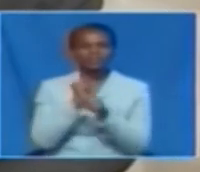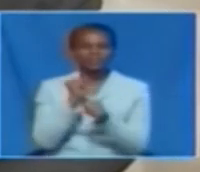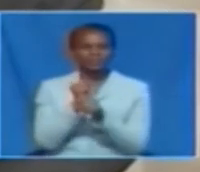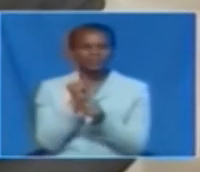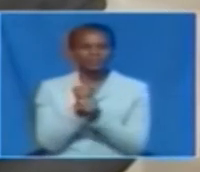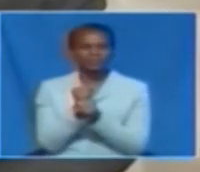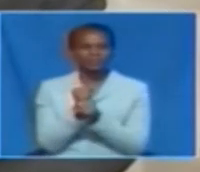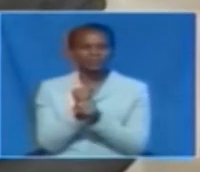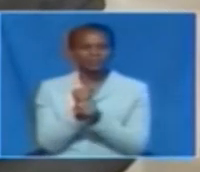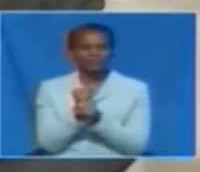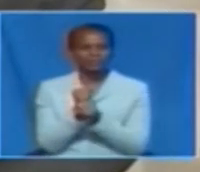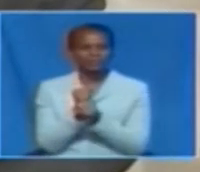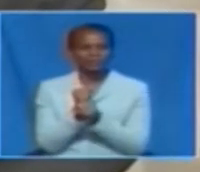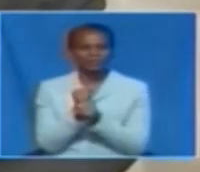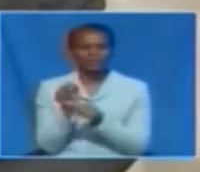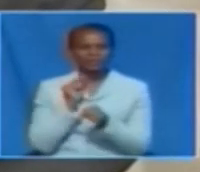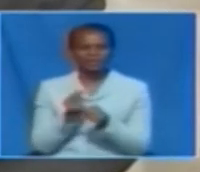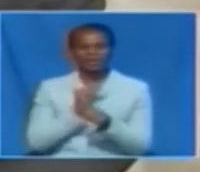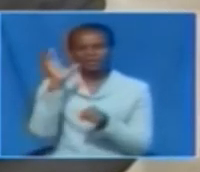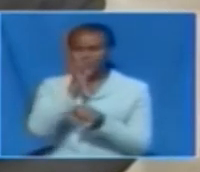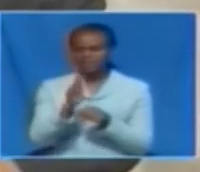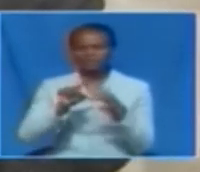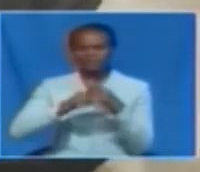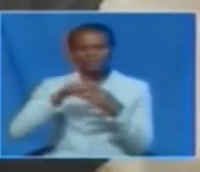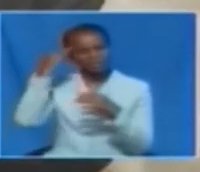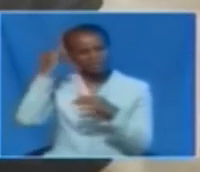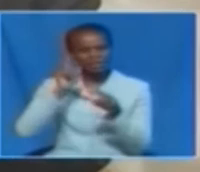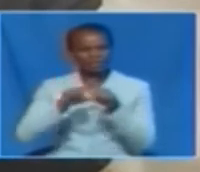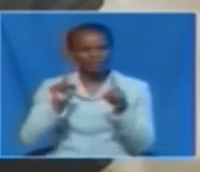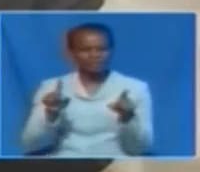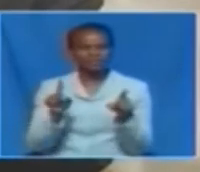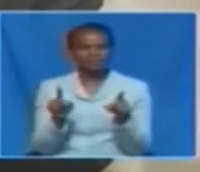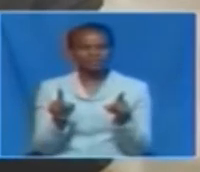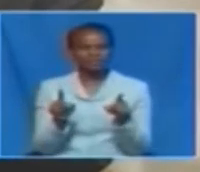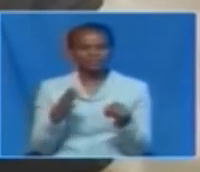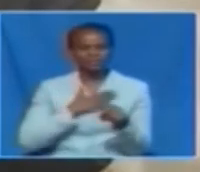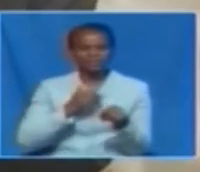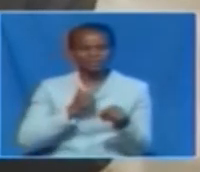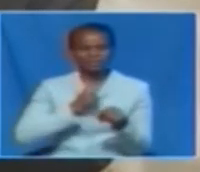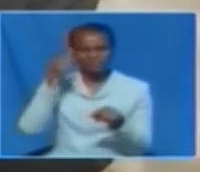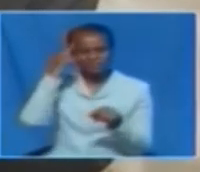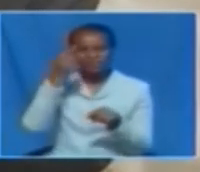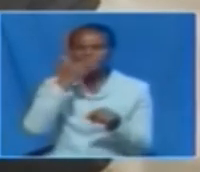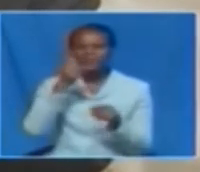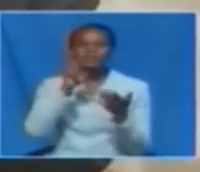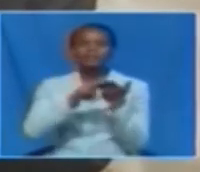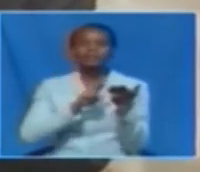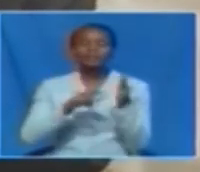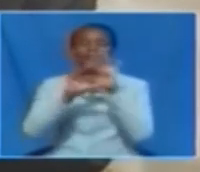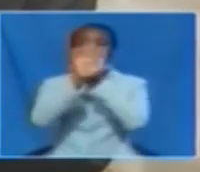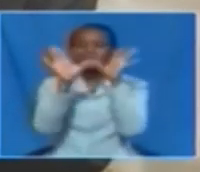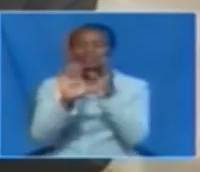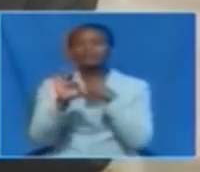to consider an alliance. We've never initiated one. But I think I need to put it on record that it is